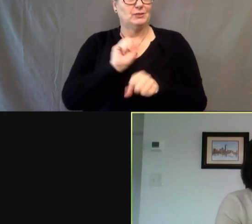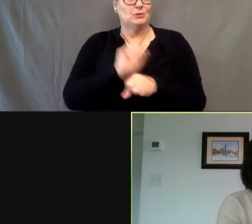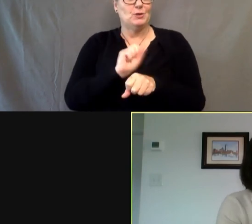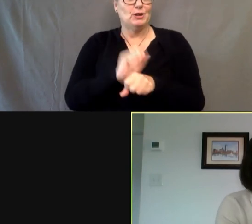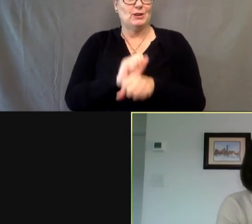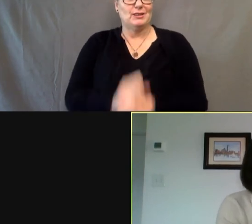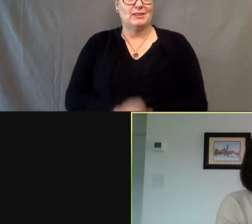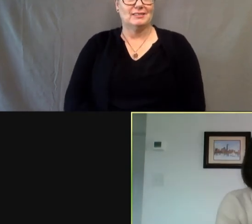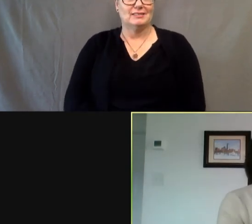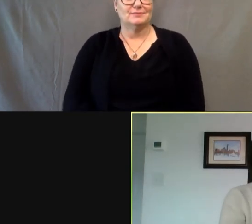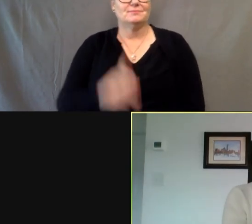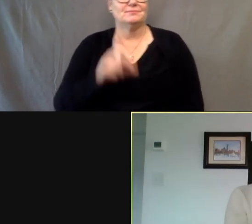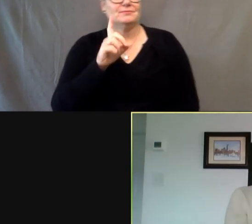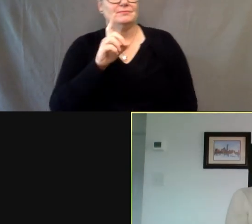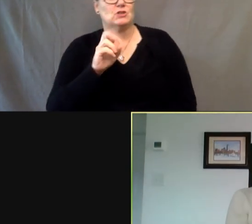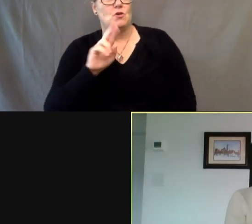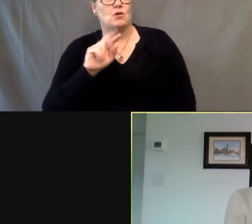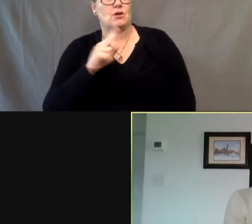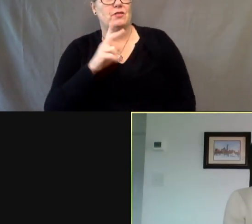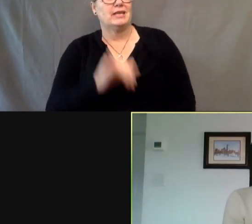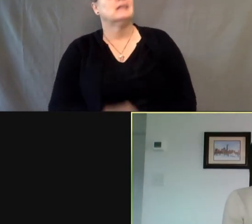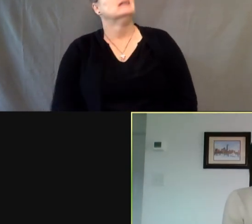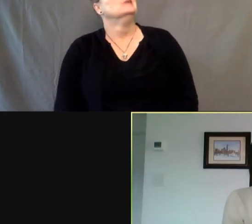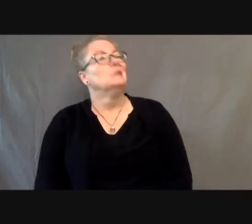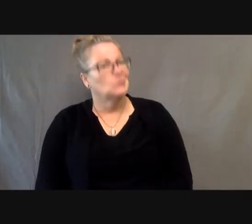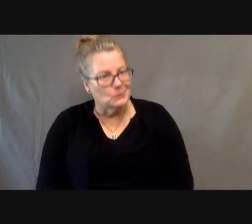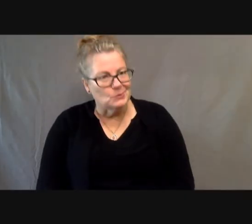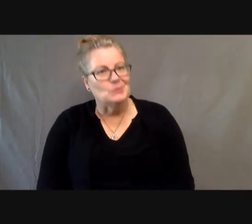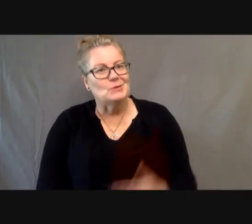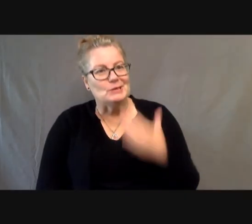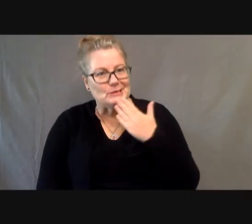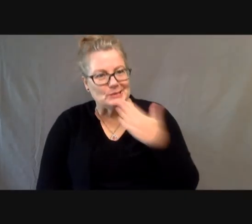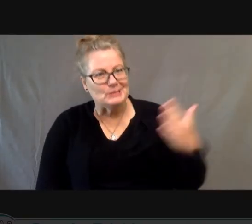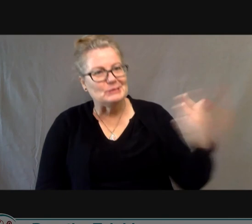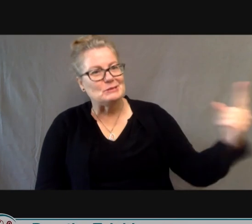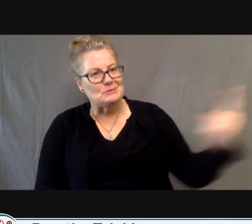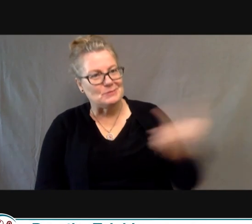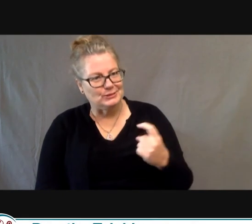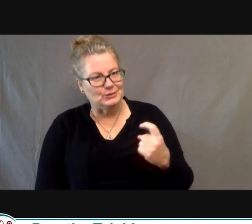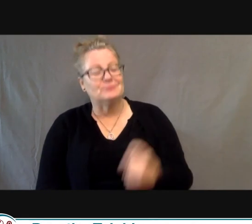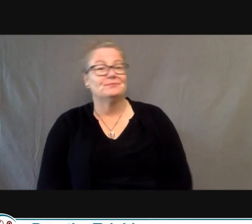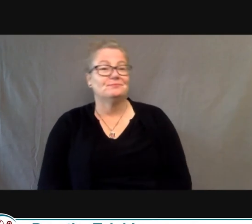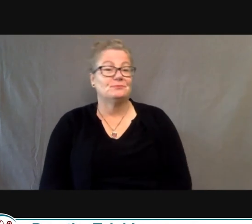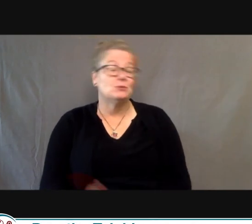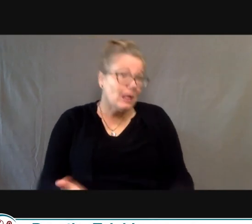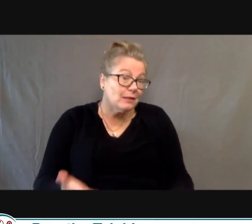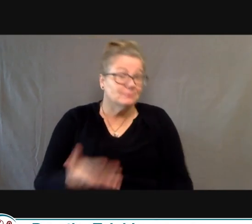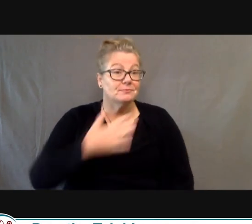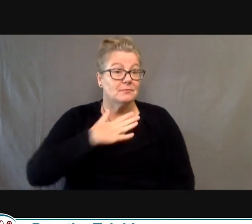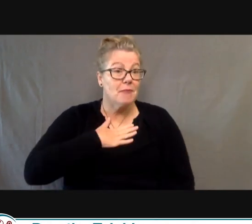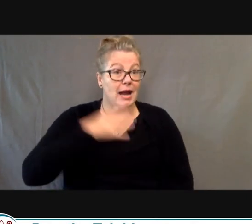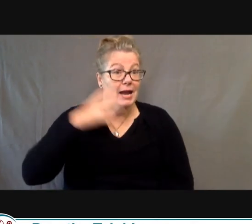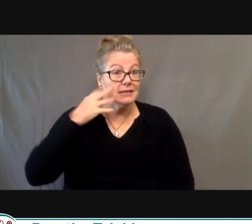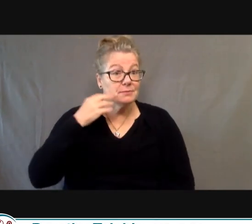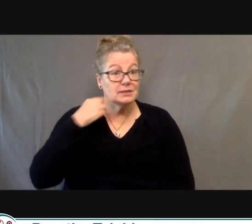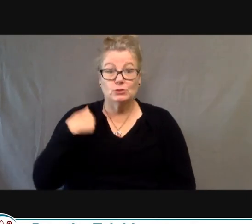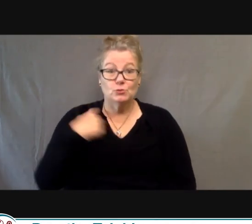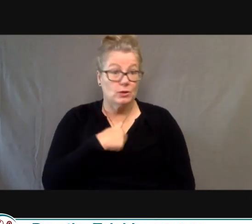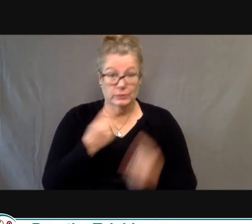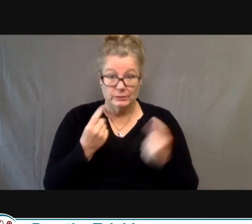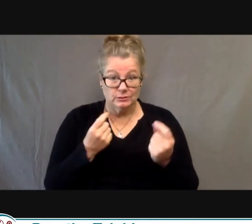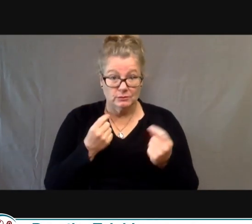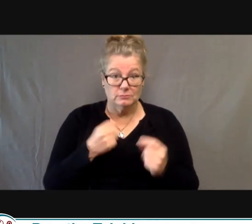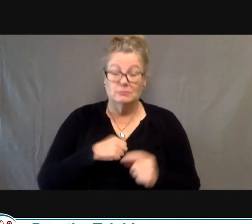Those are great questions. Well, I can tell you from our experience, we went and asked, and that's how we